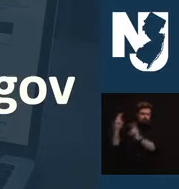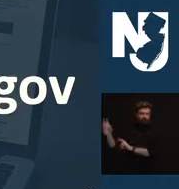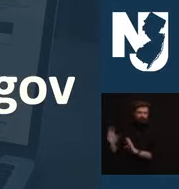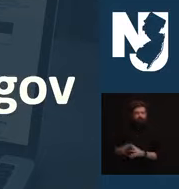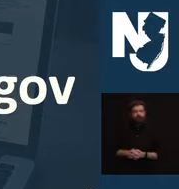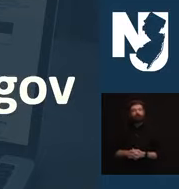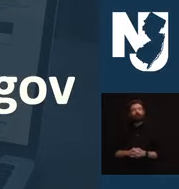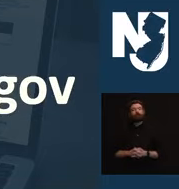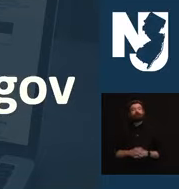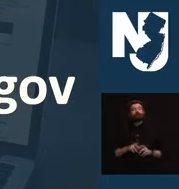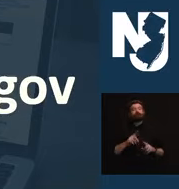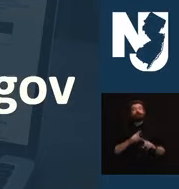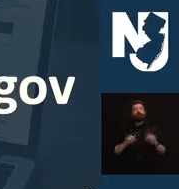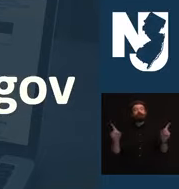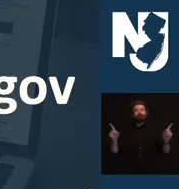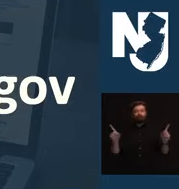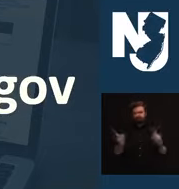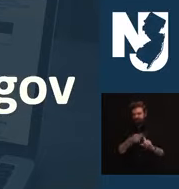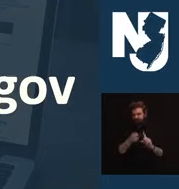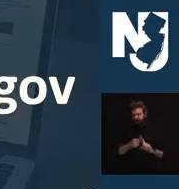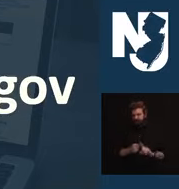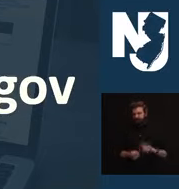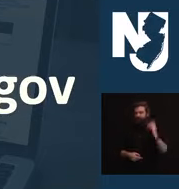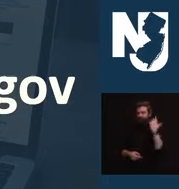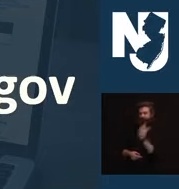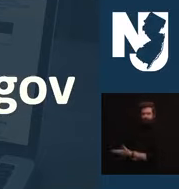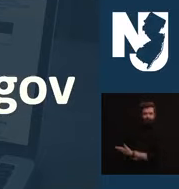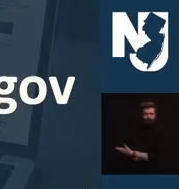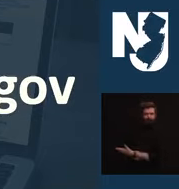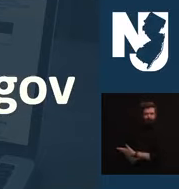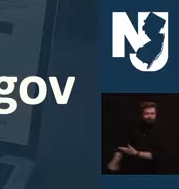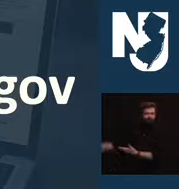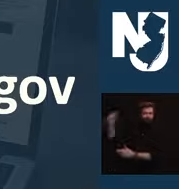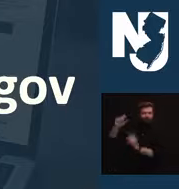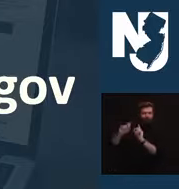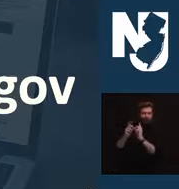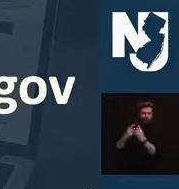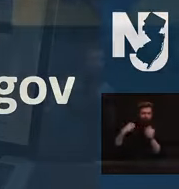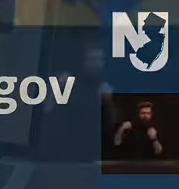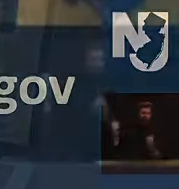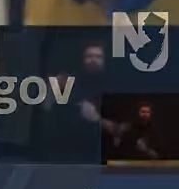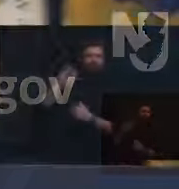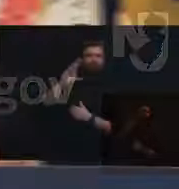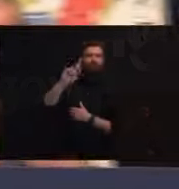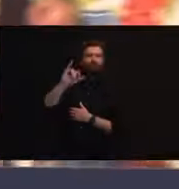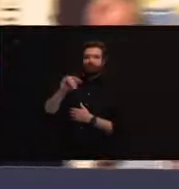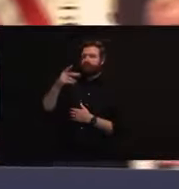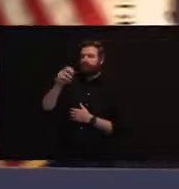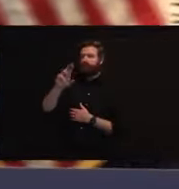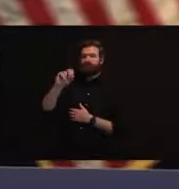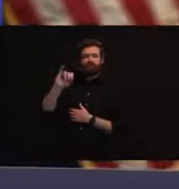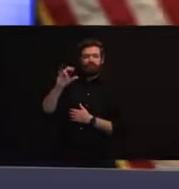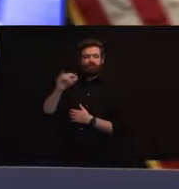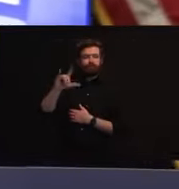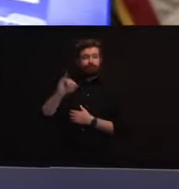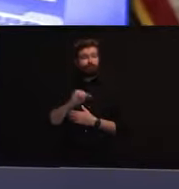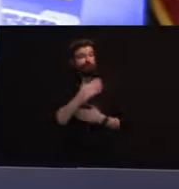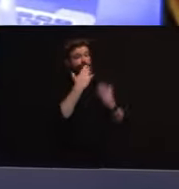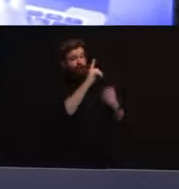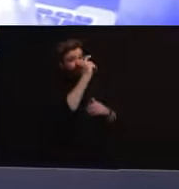woman who needs no introduction, the Commissioner of the Department of Health, Judy Persichilli. Thank you, Governor, and good